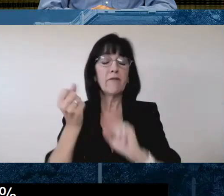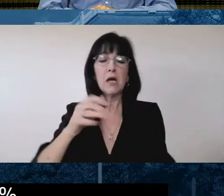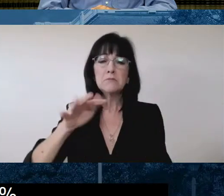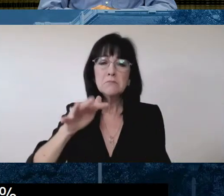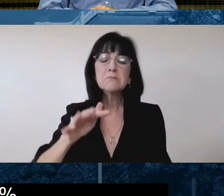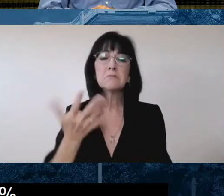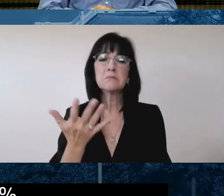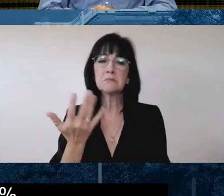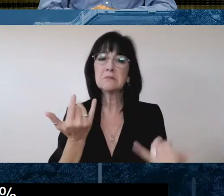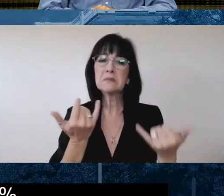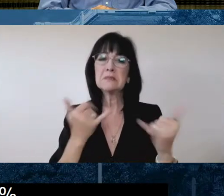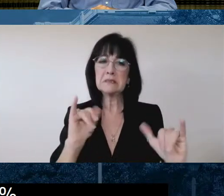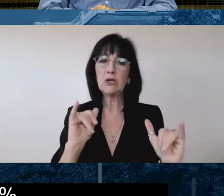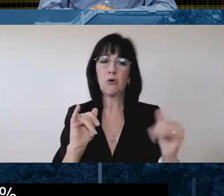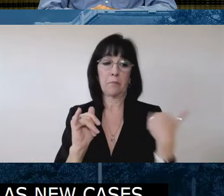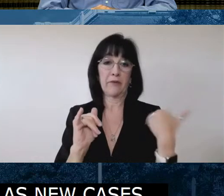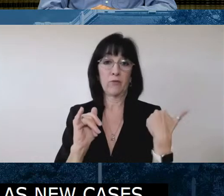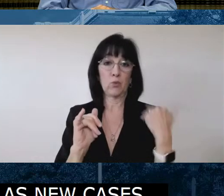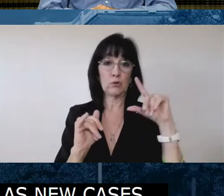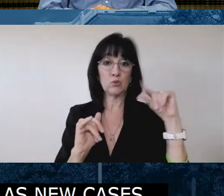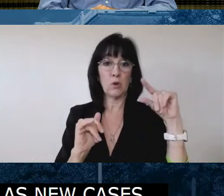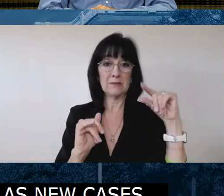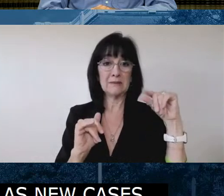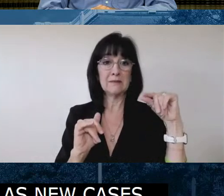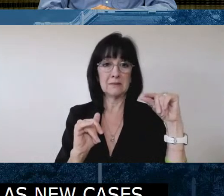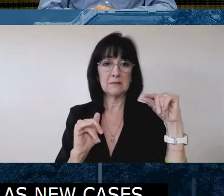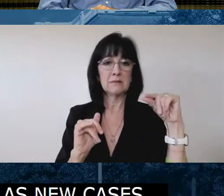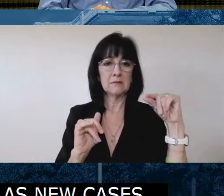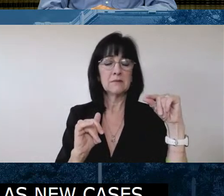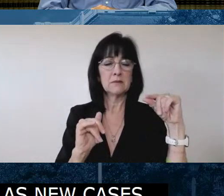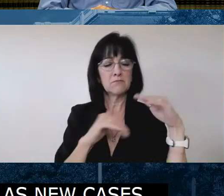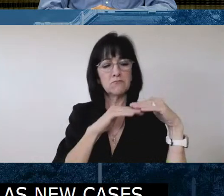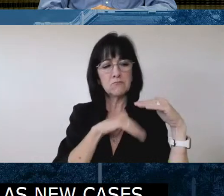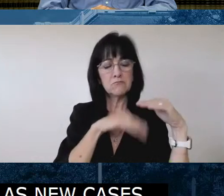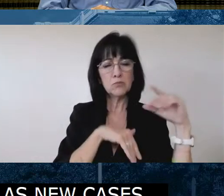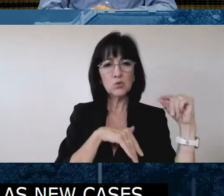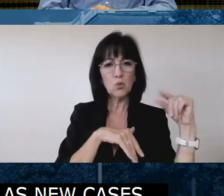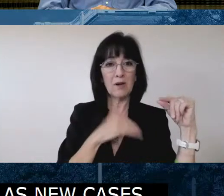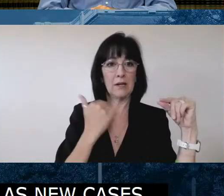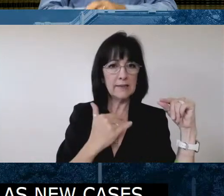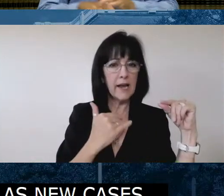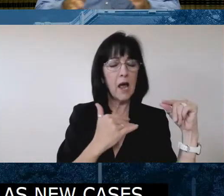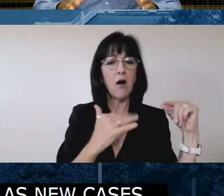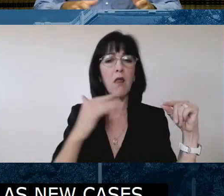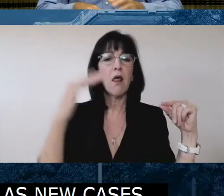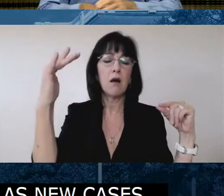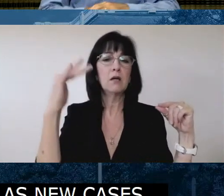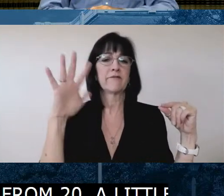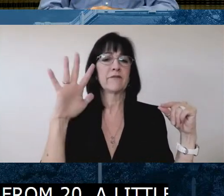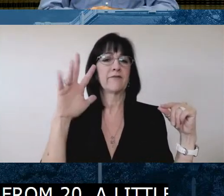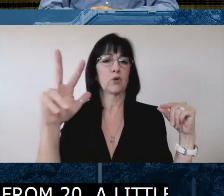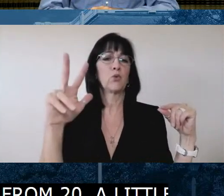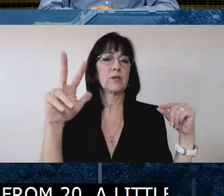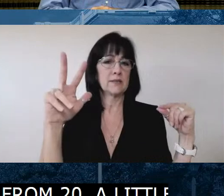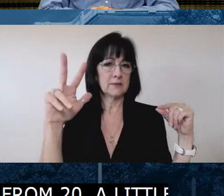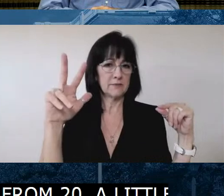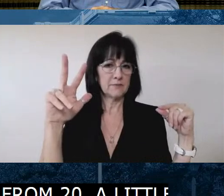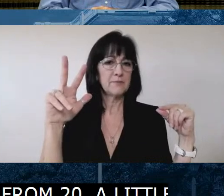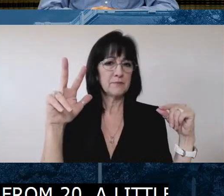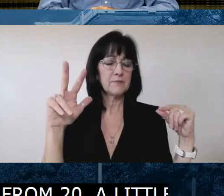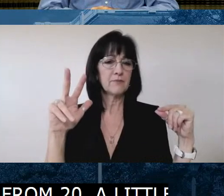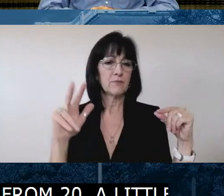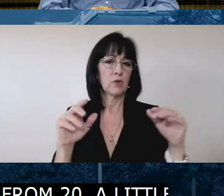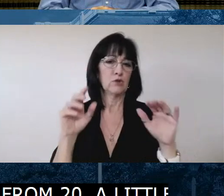course, but we've gone from 20, a little bit below 20 now to 53 hospitalizations, an indication of